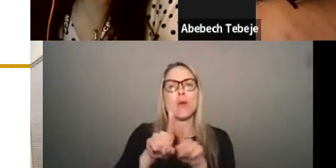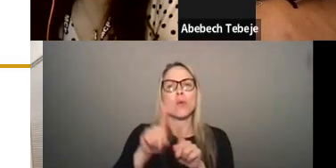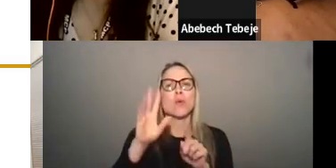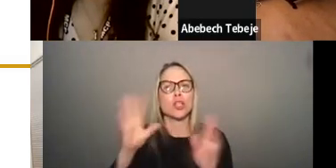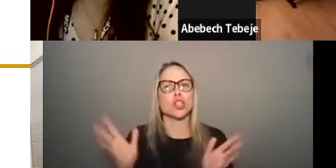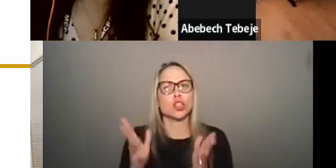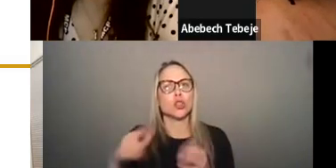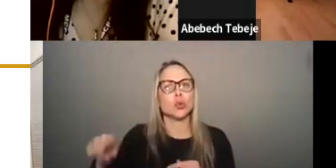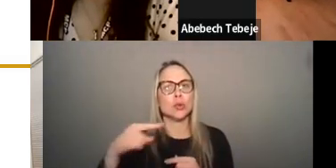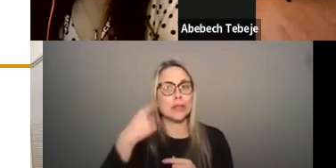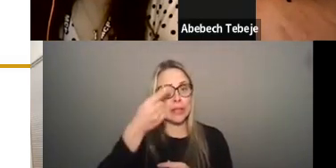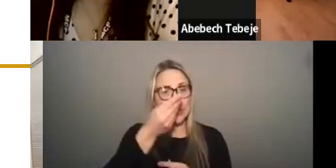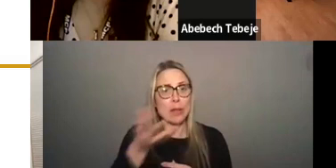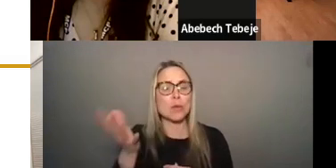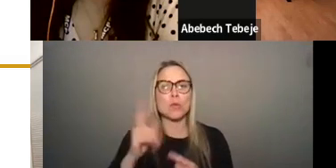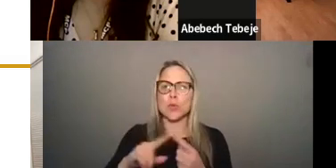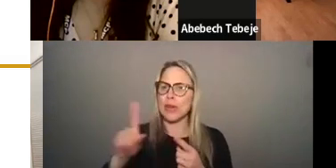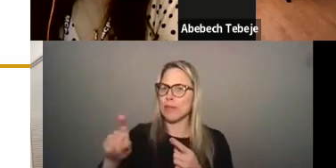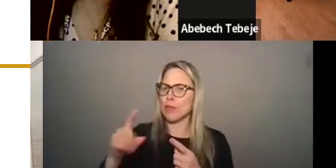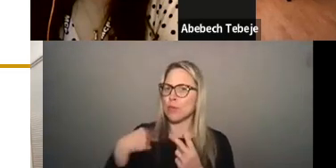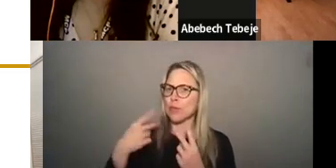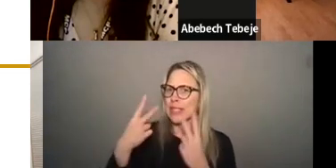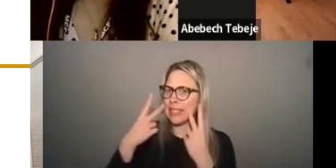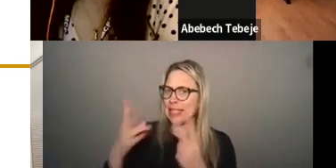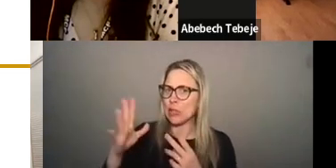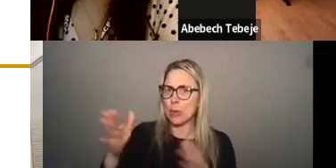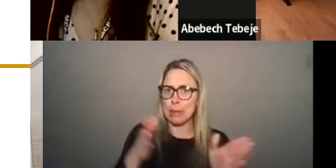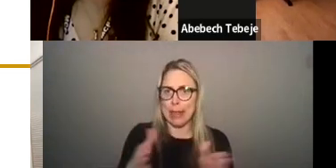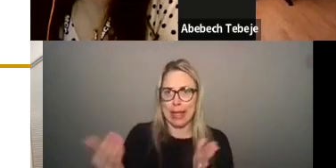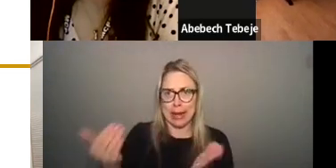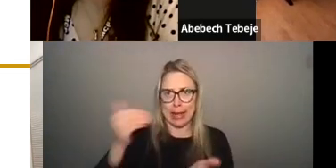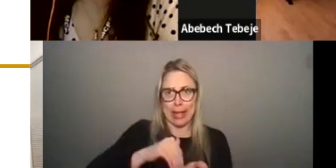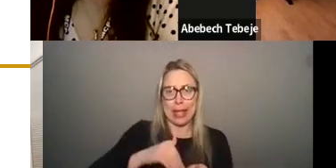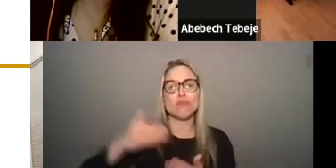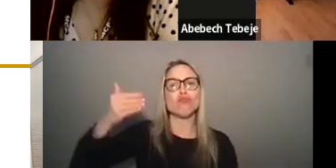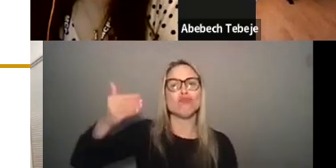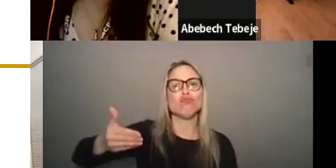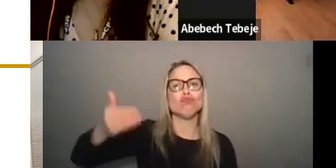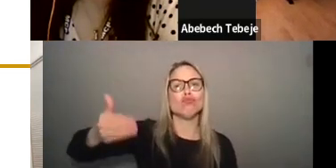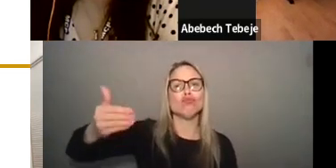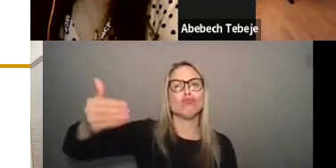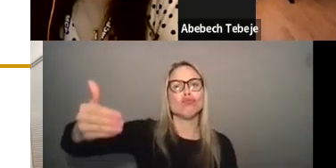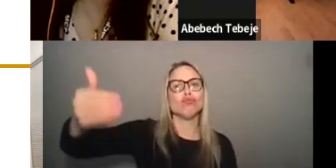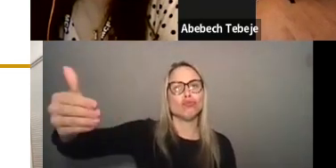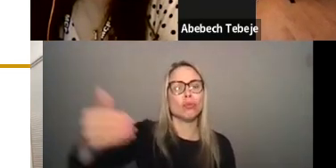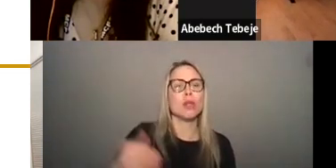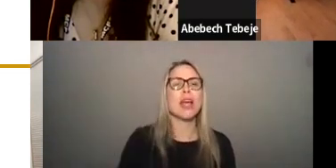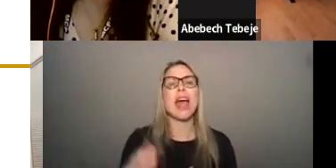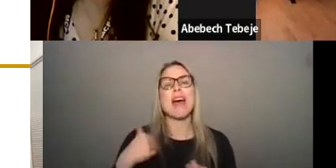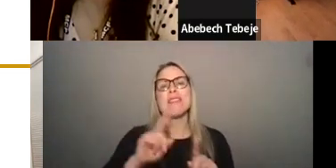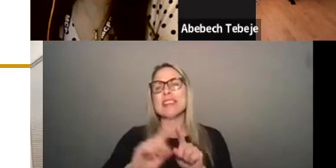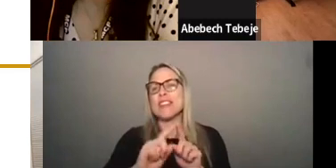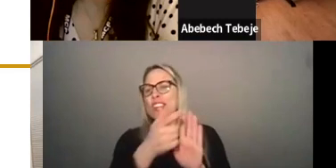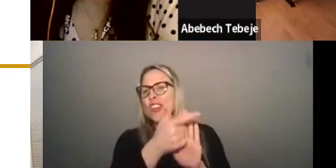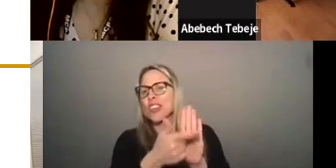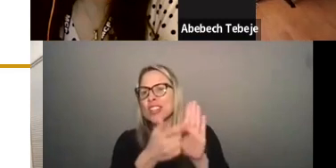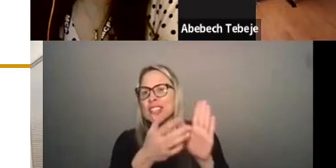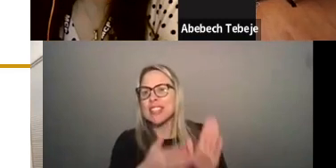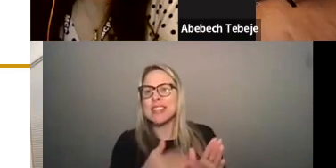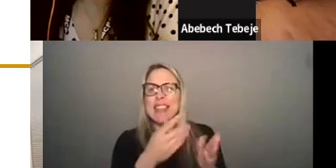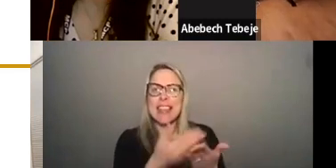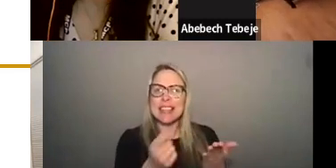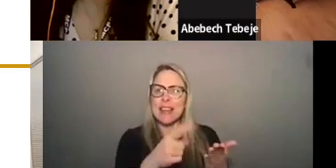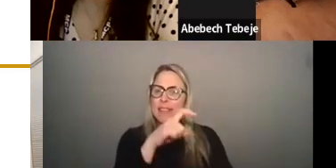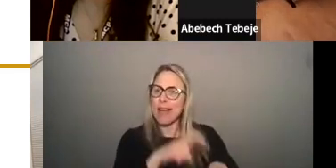also need to revisit your plan periodically. There are attorneys that have different timelines. Some